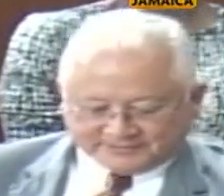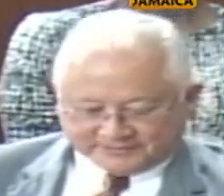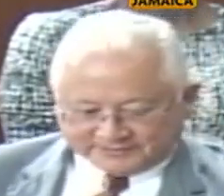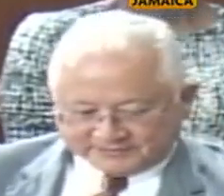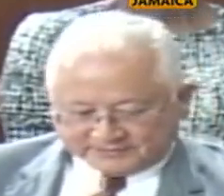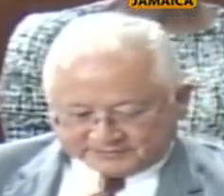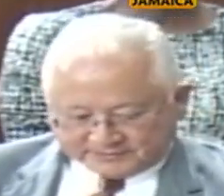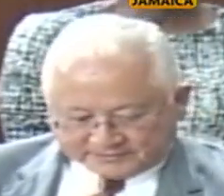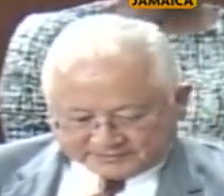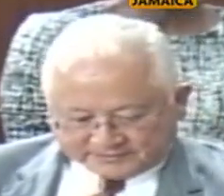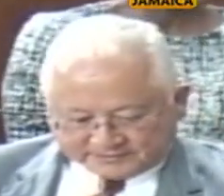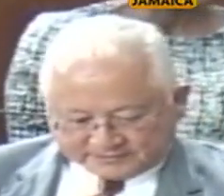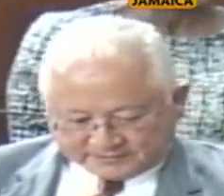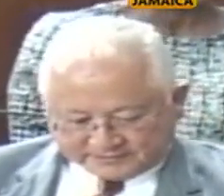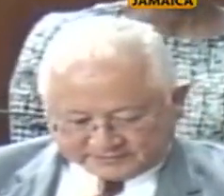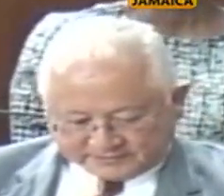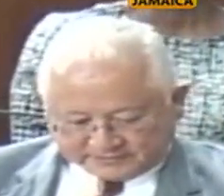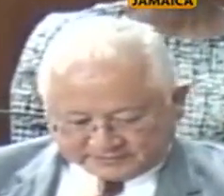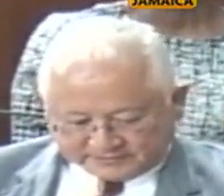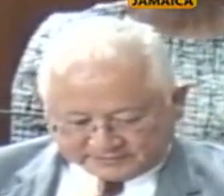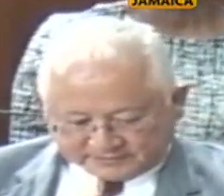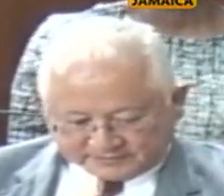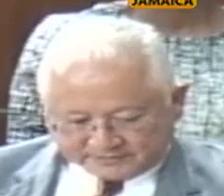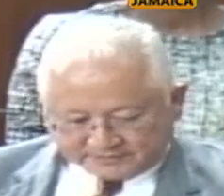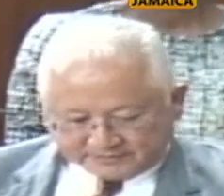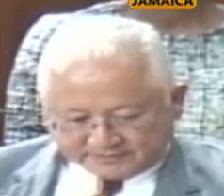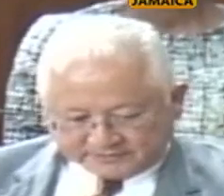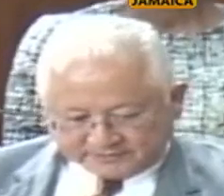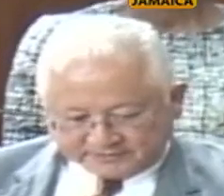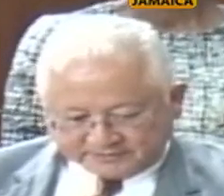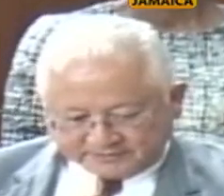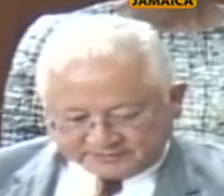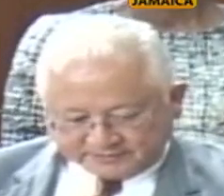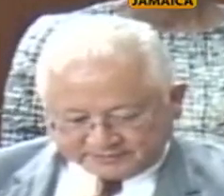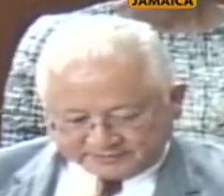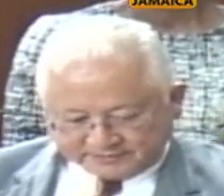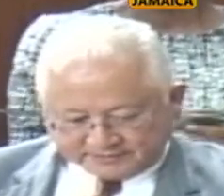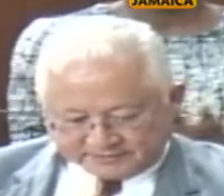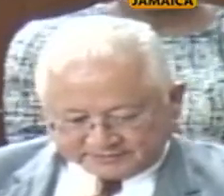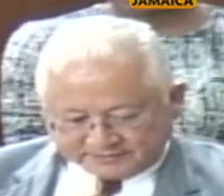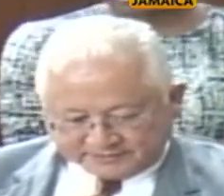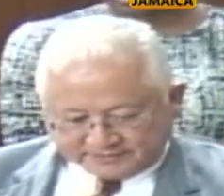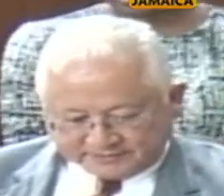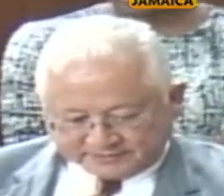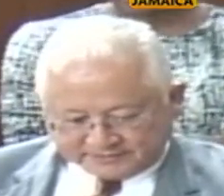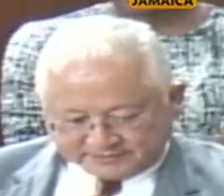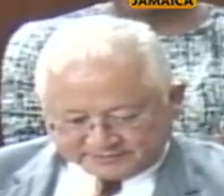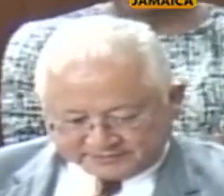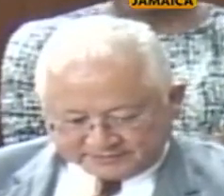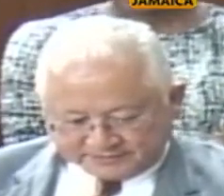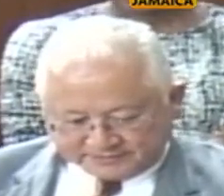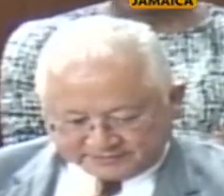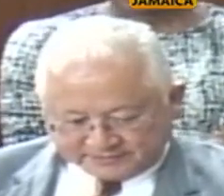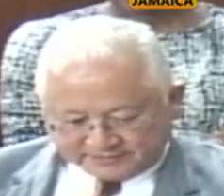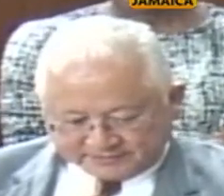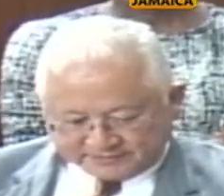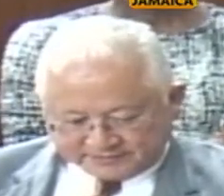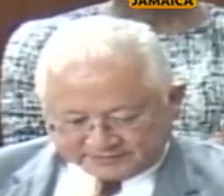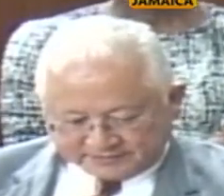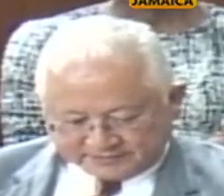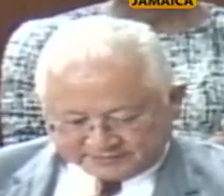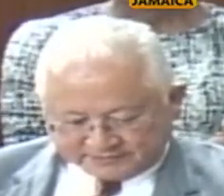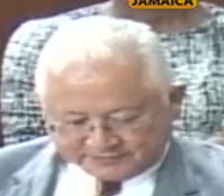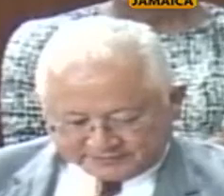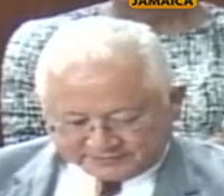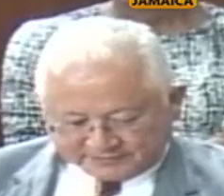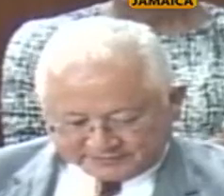not. And if you don't wish to hear me speaking here, then you follow your leader, take up your bags, and see